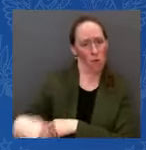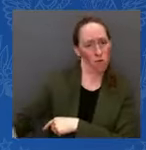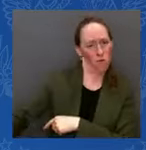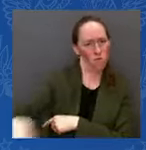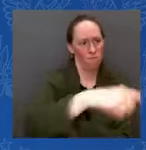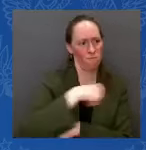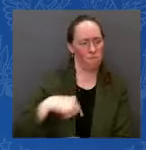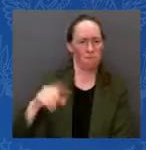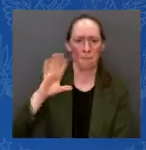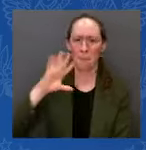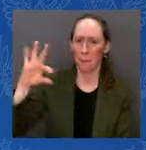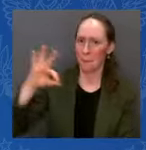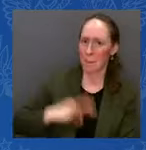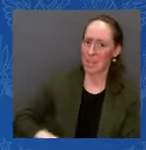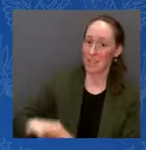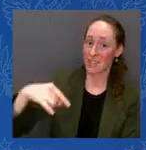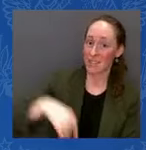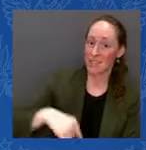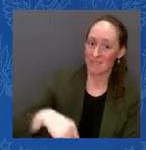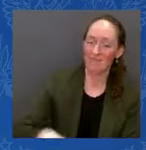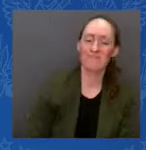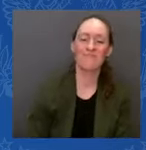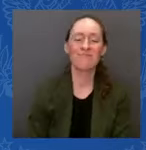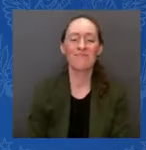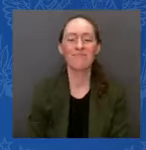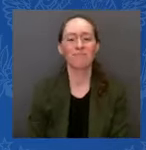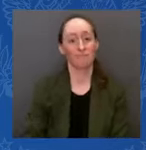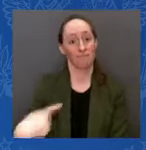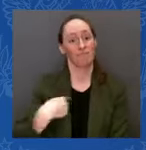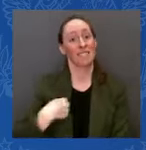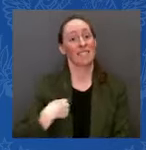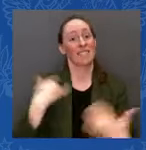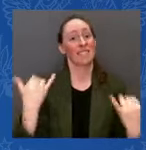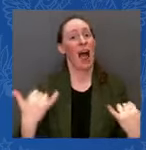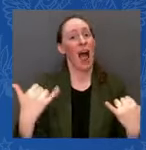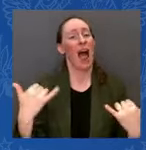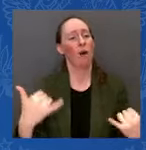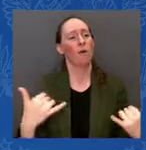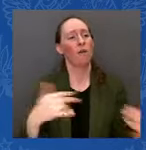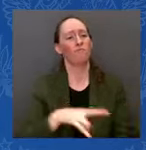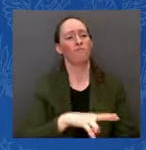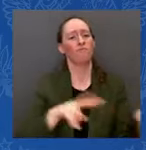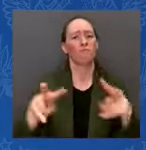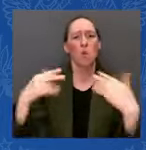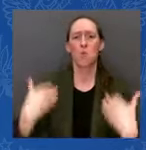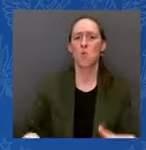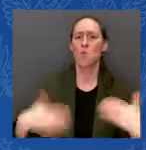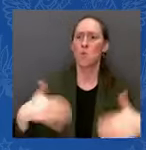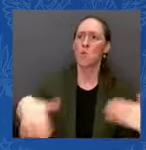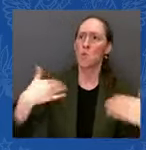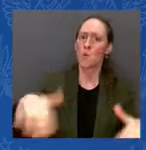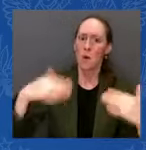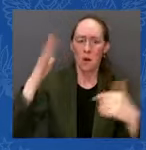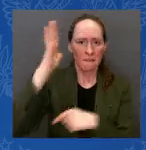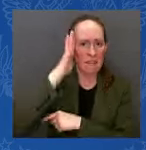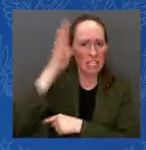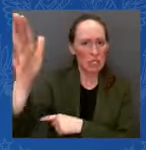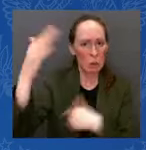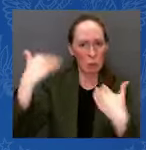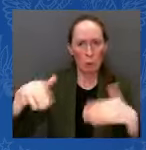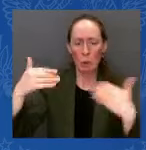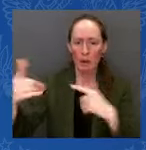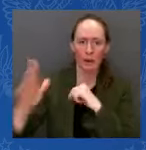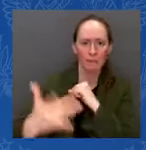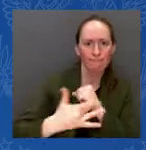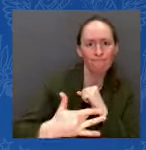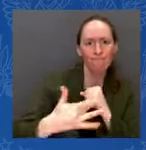see new frontiers in innovation to cross, new breakthroughs in technology to achieve, a new course for